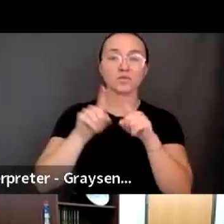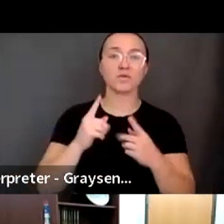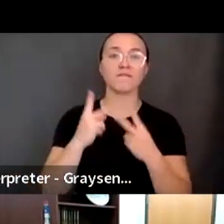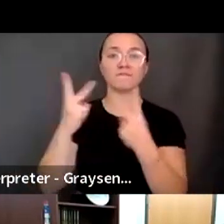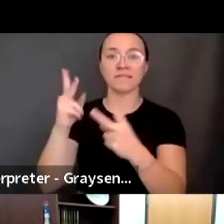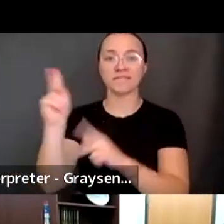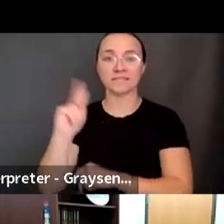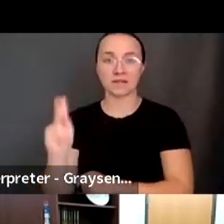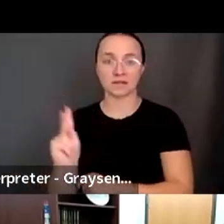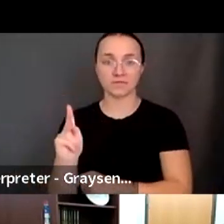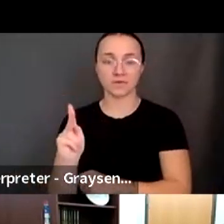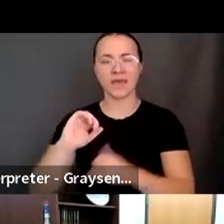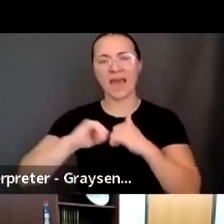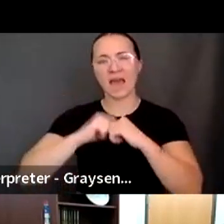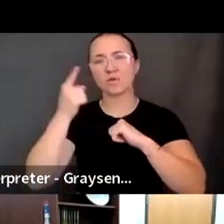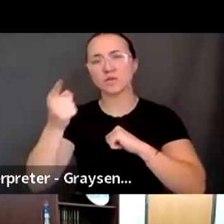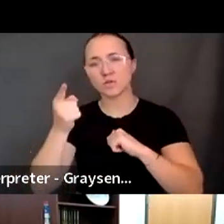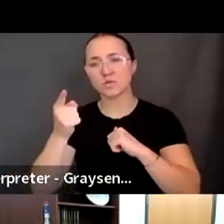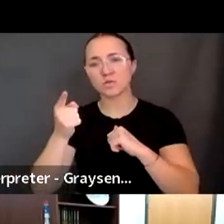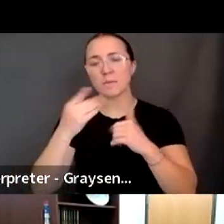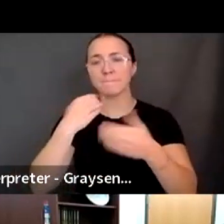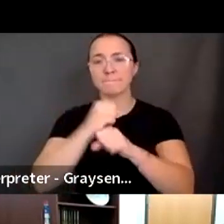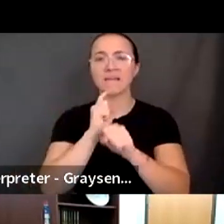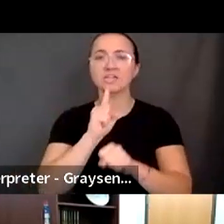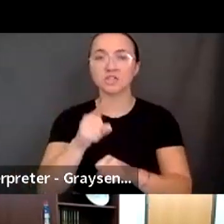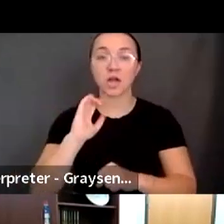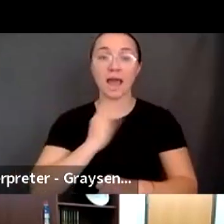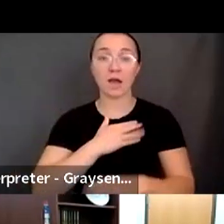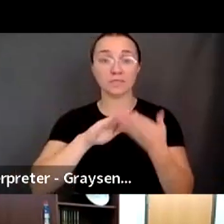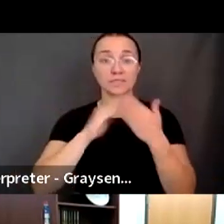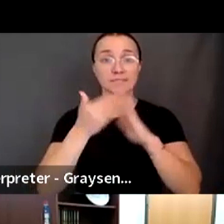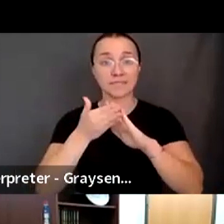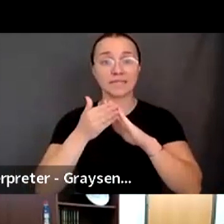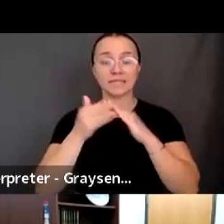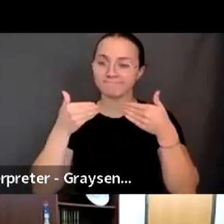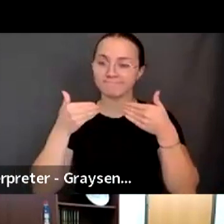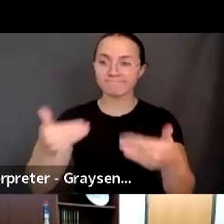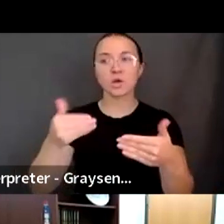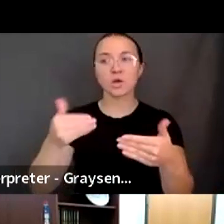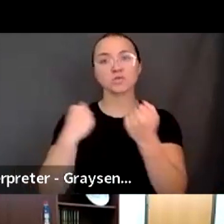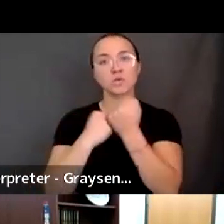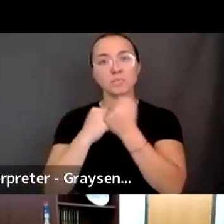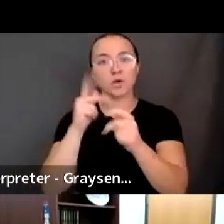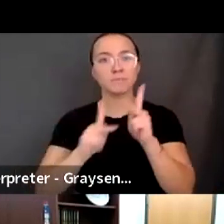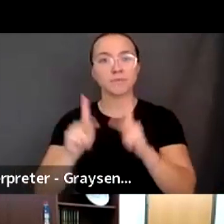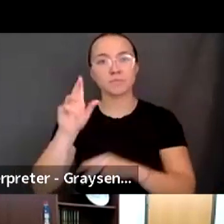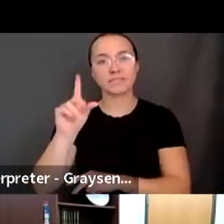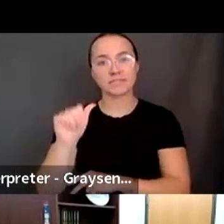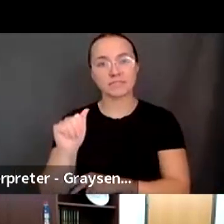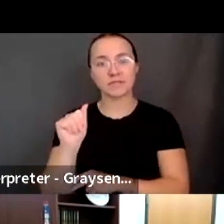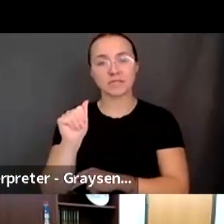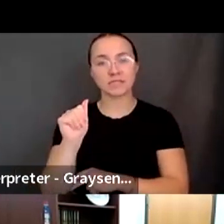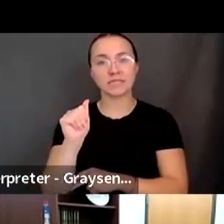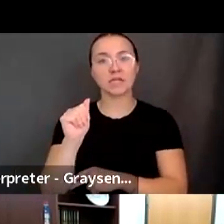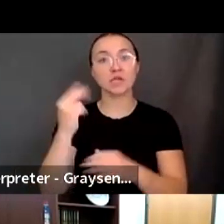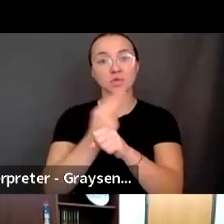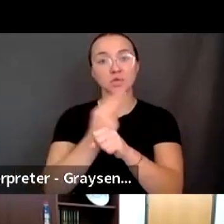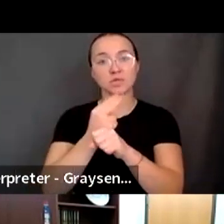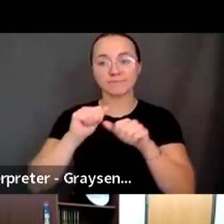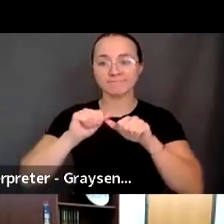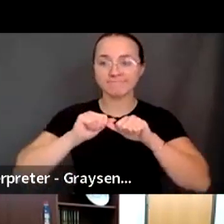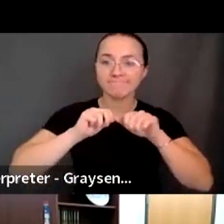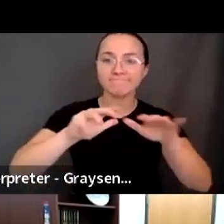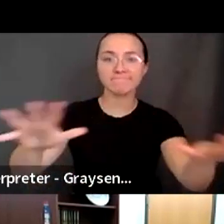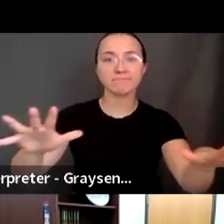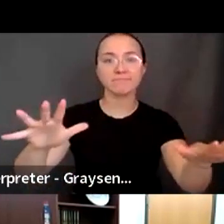going to ensure that our city makes more headway in supporting persons with disabilities through an expansion of the Disability Services